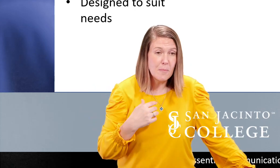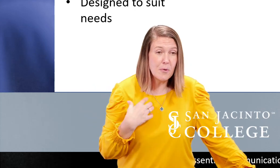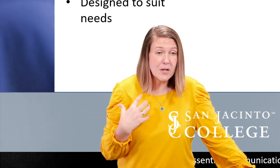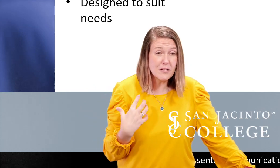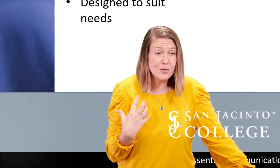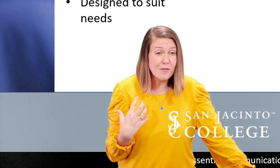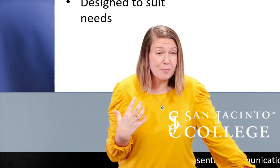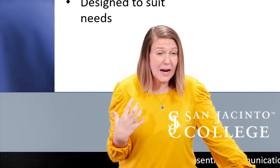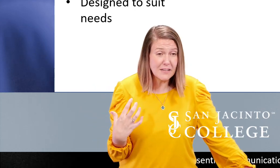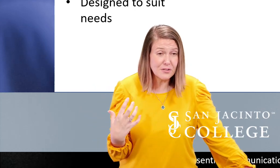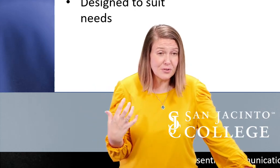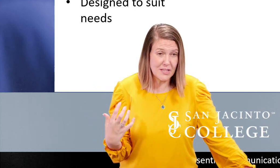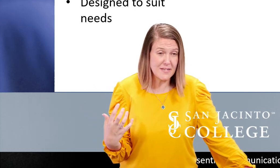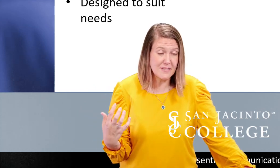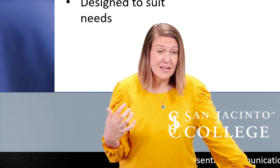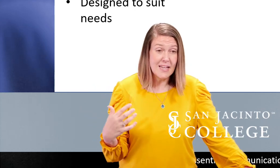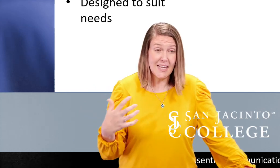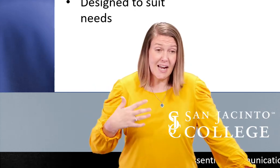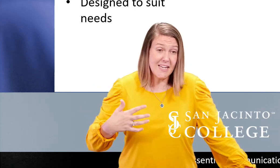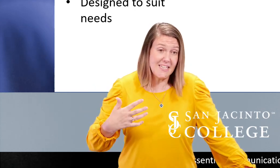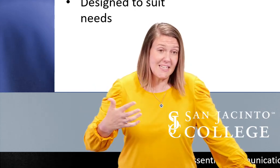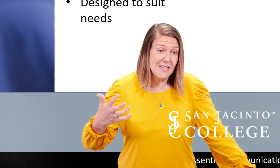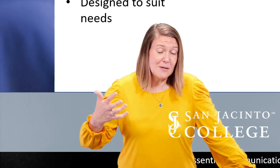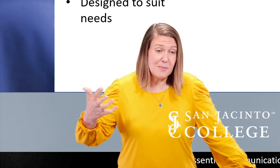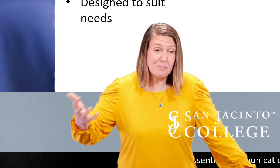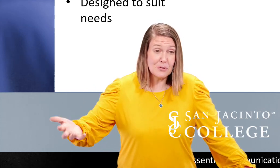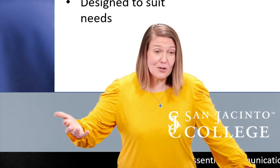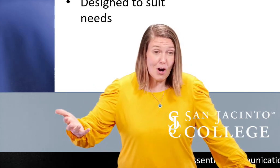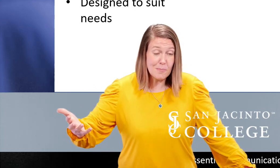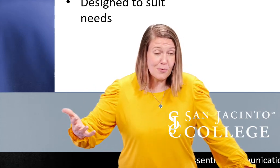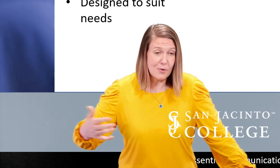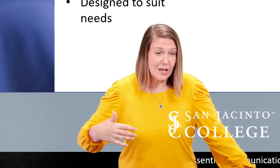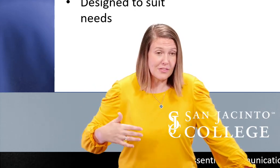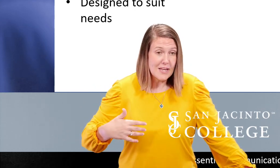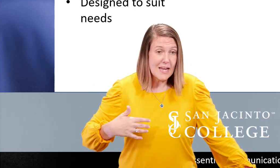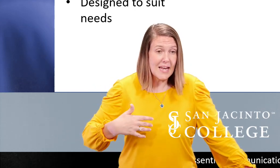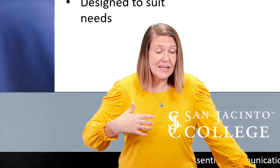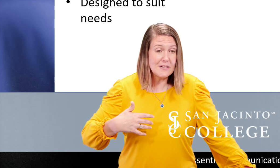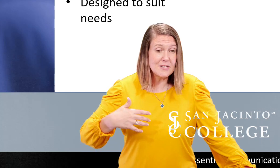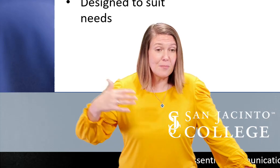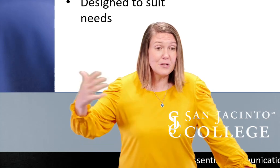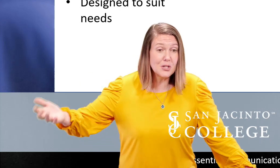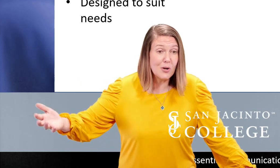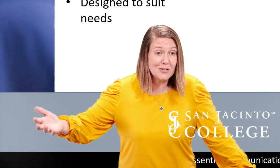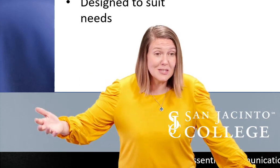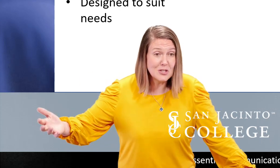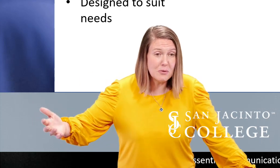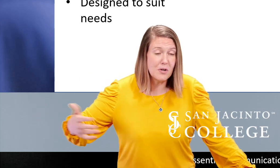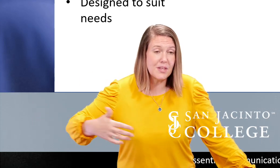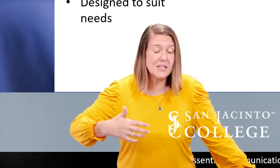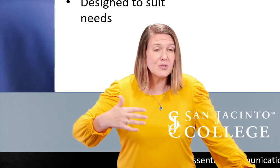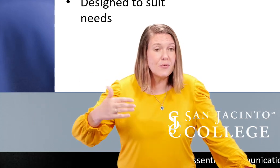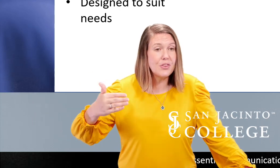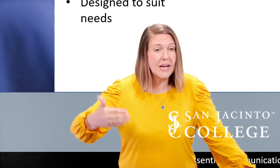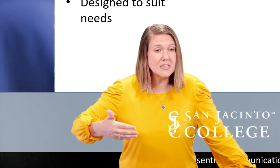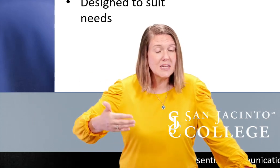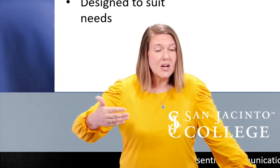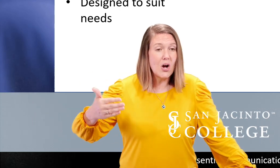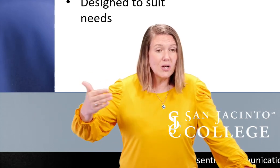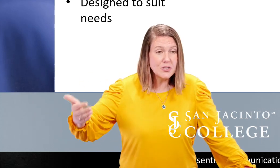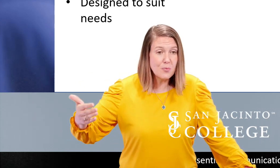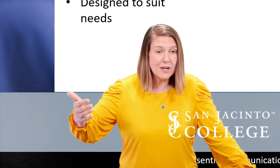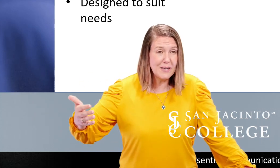ourselves. But we also have practical needs. Like I need people to carpool with and someone to go to the gym with. And so